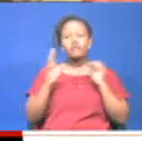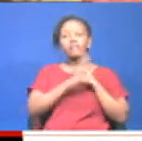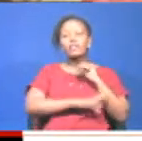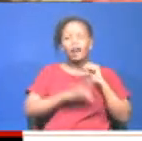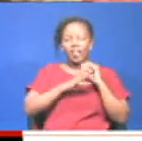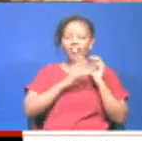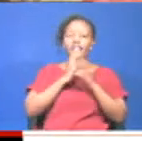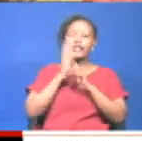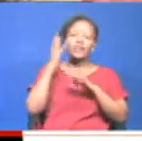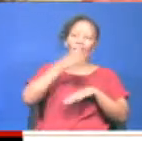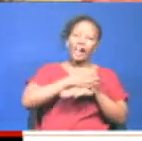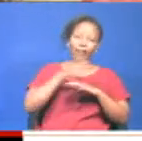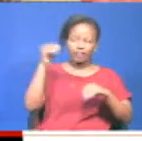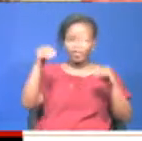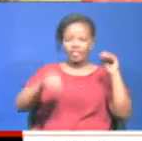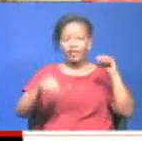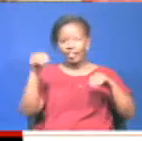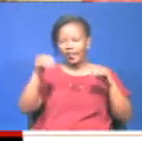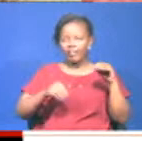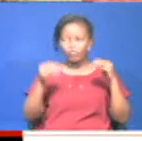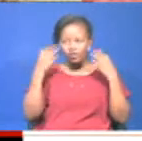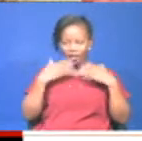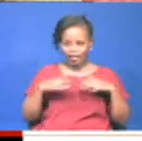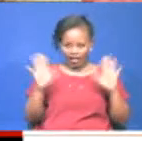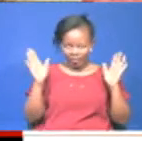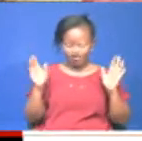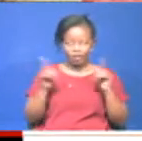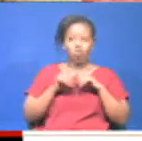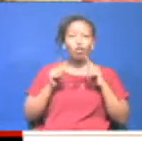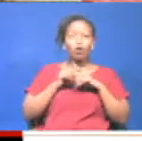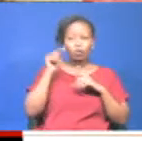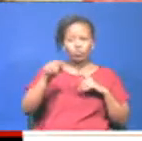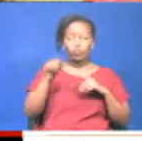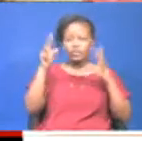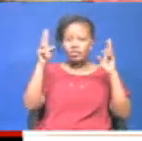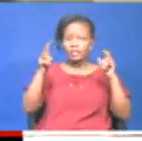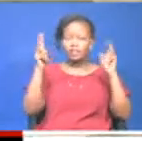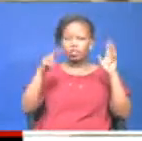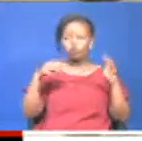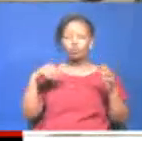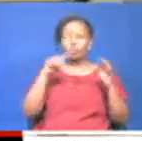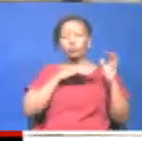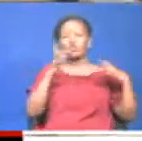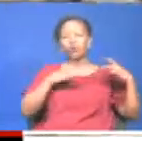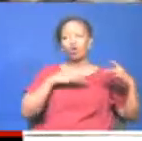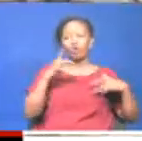the elections are done. And I think these are the issues that we are concerned about.